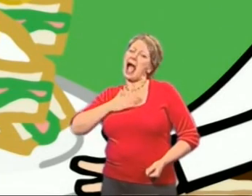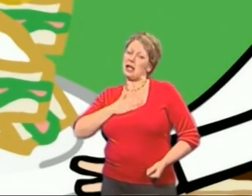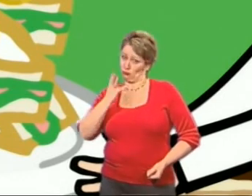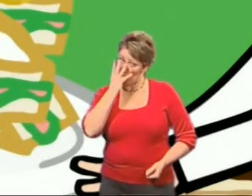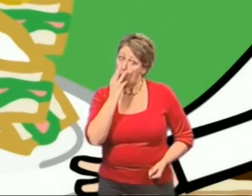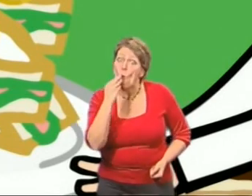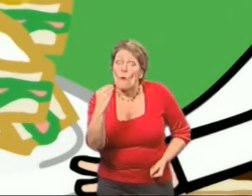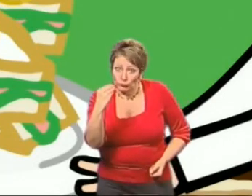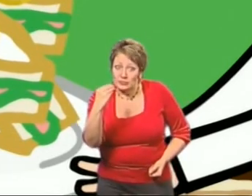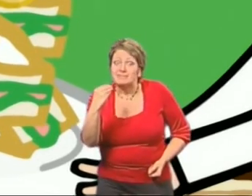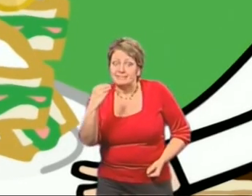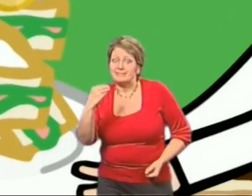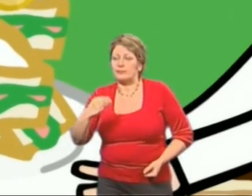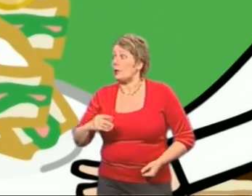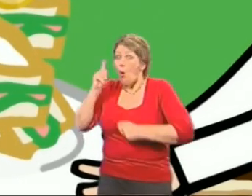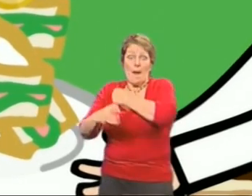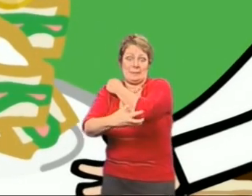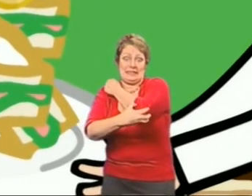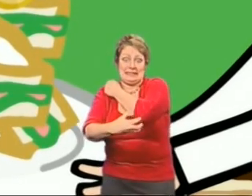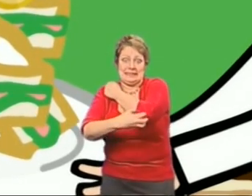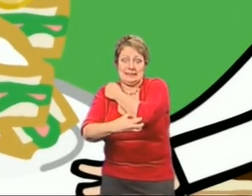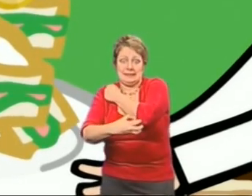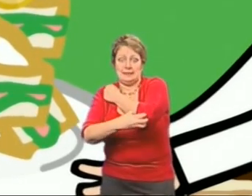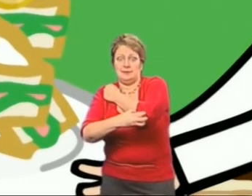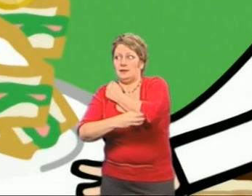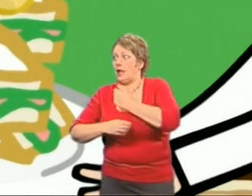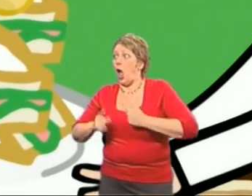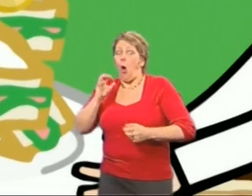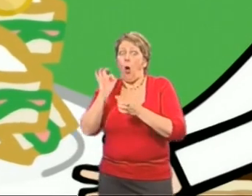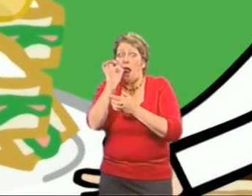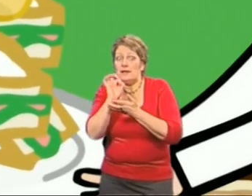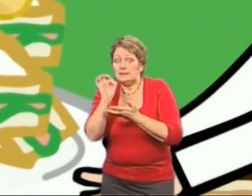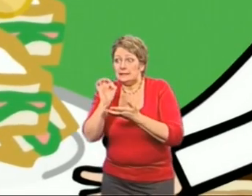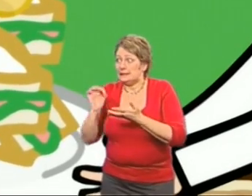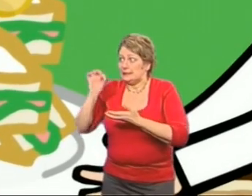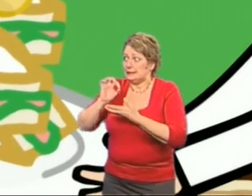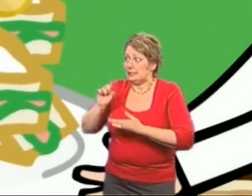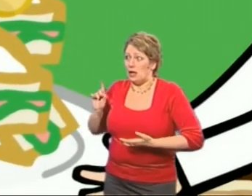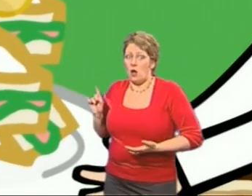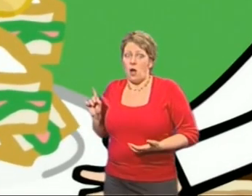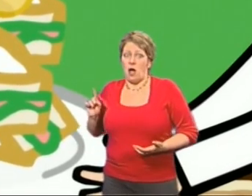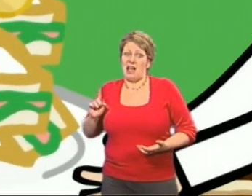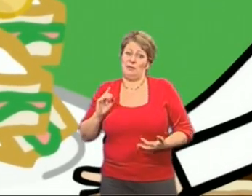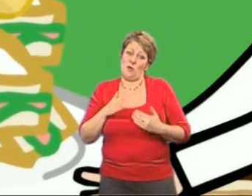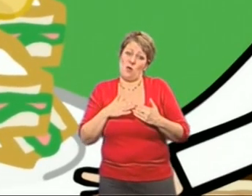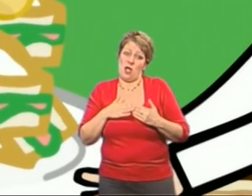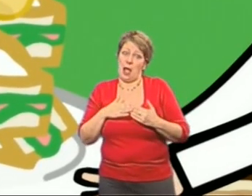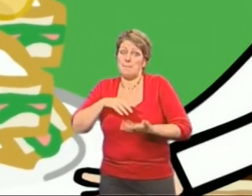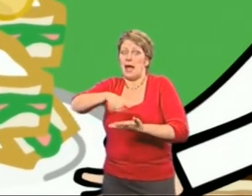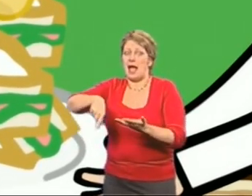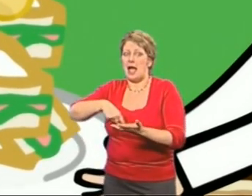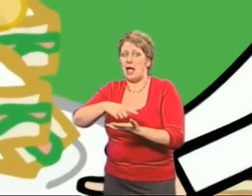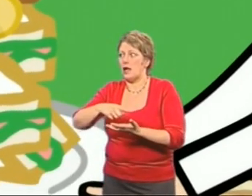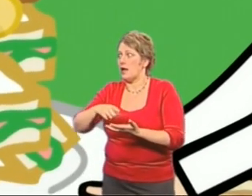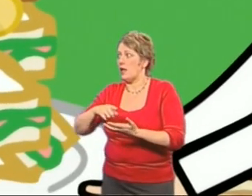like strawberries. Oh, and some biscuits. And some olives. A few more. And that pie.